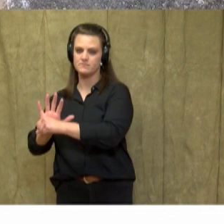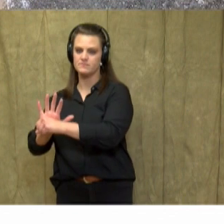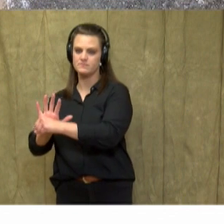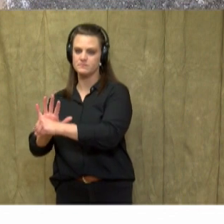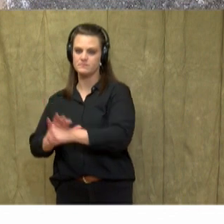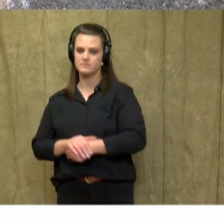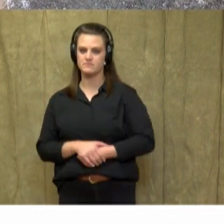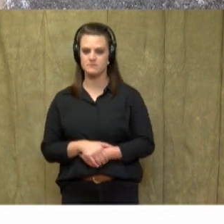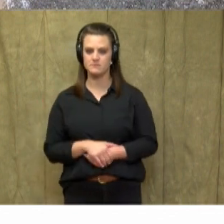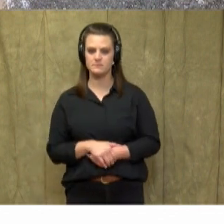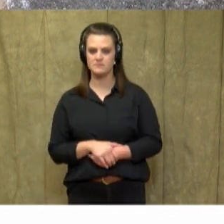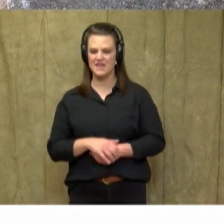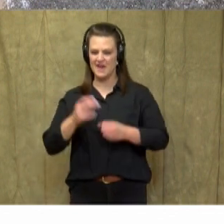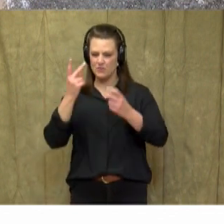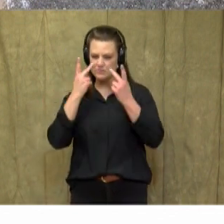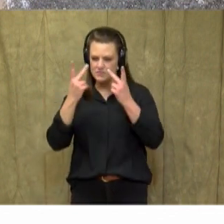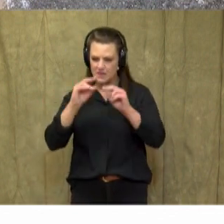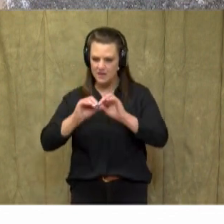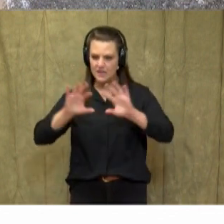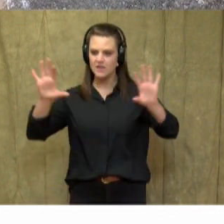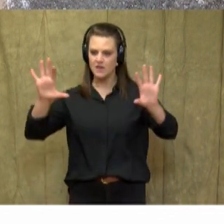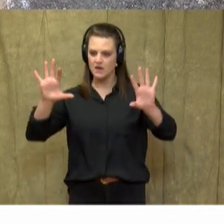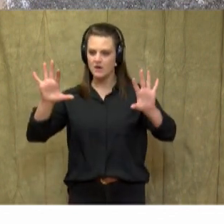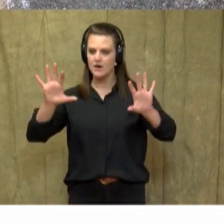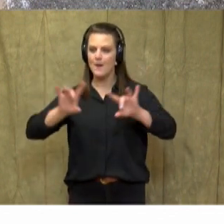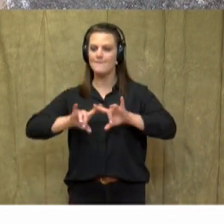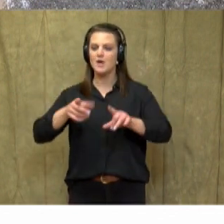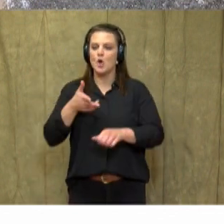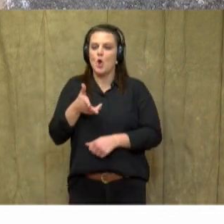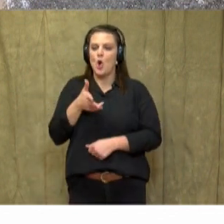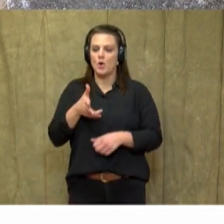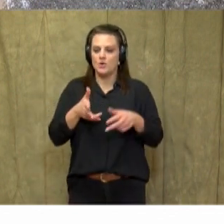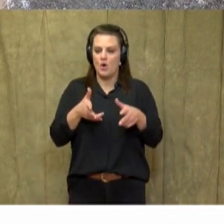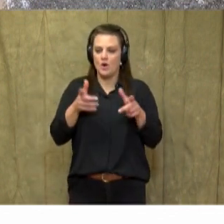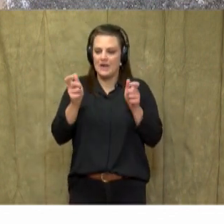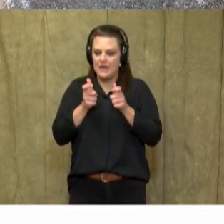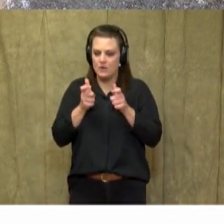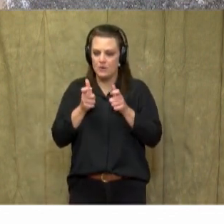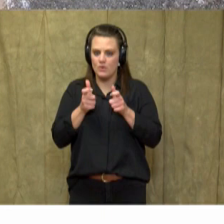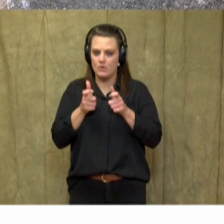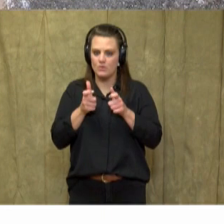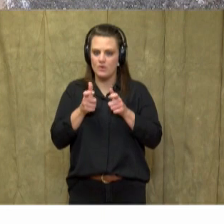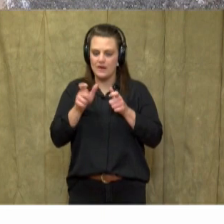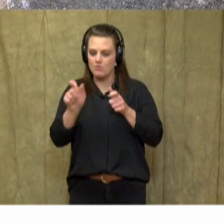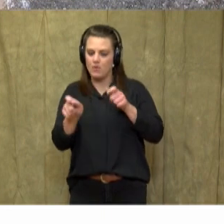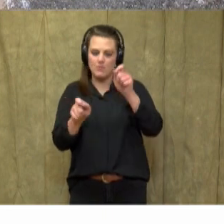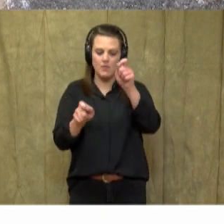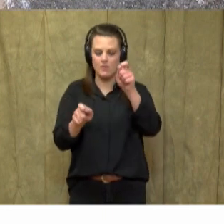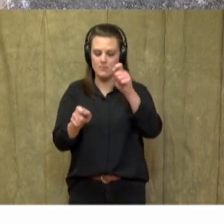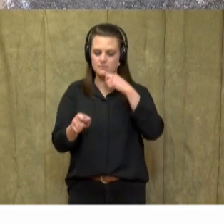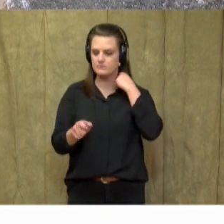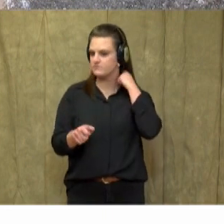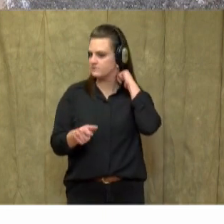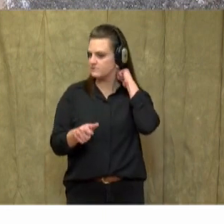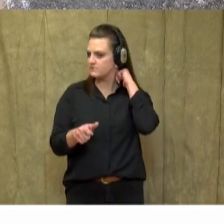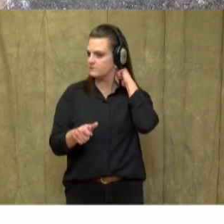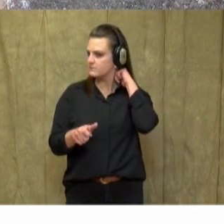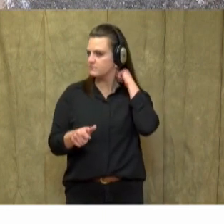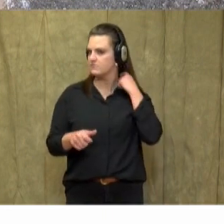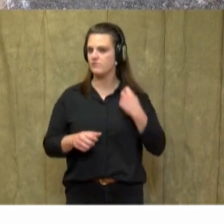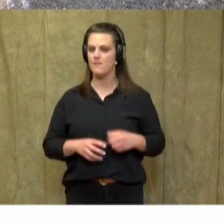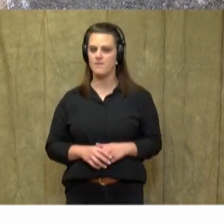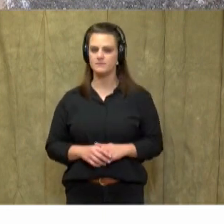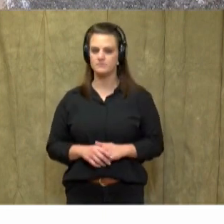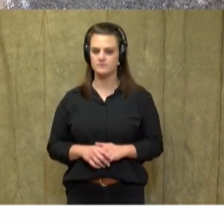sure if you can see well, but I put cars along the coordinate plane. And then